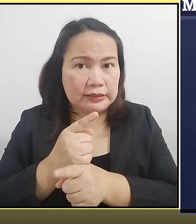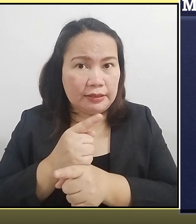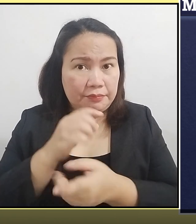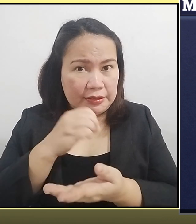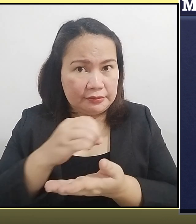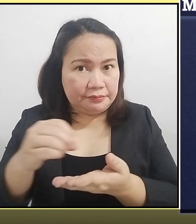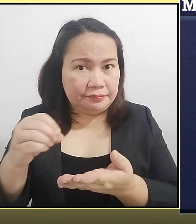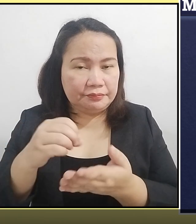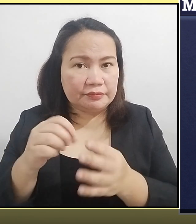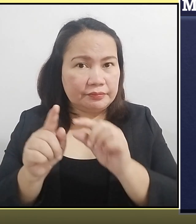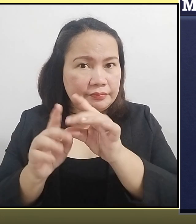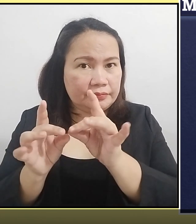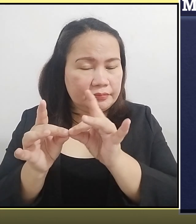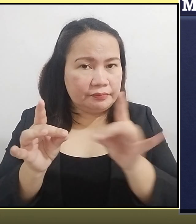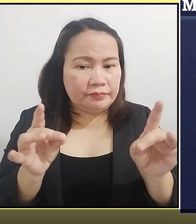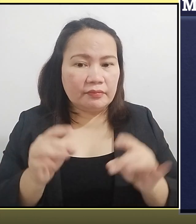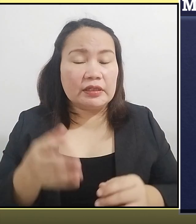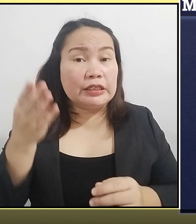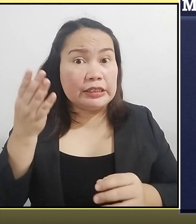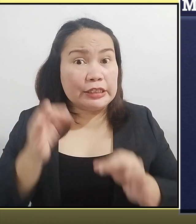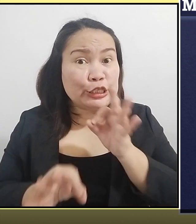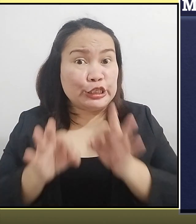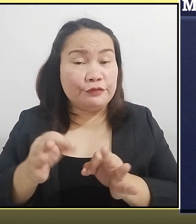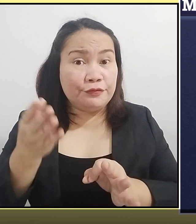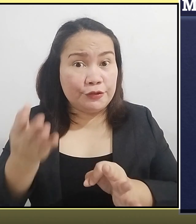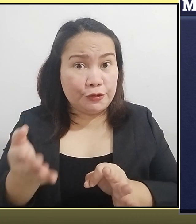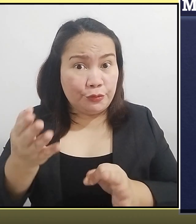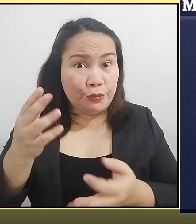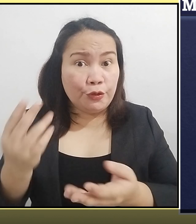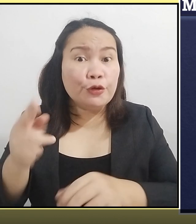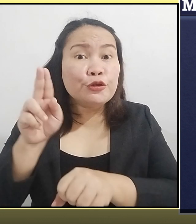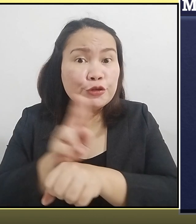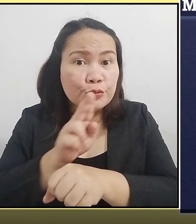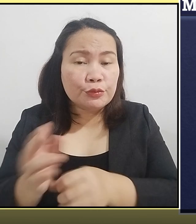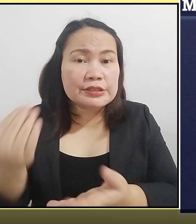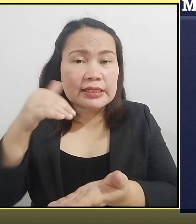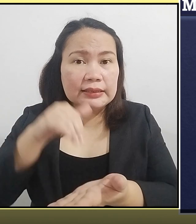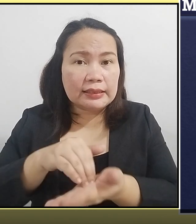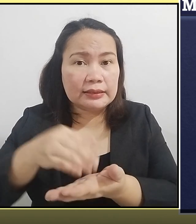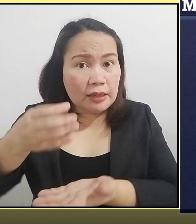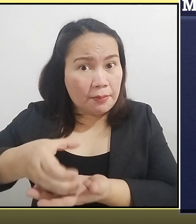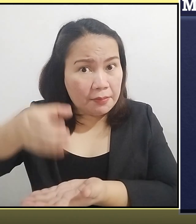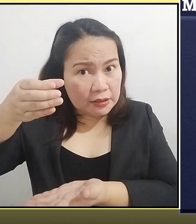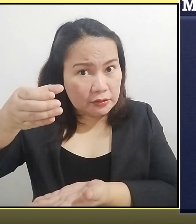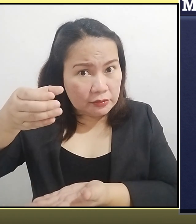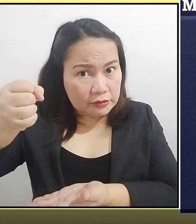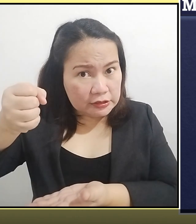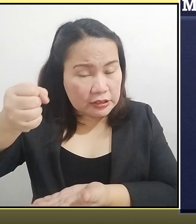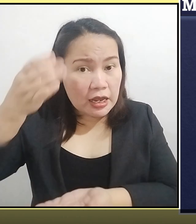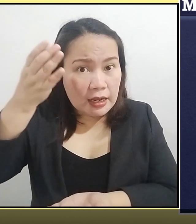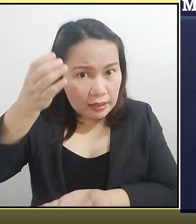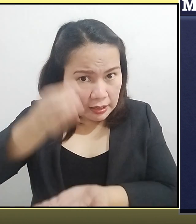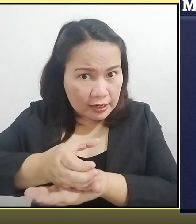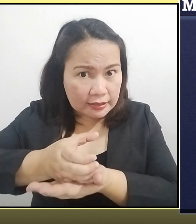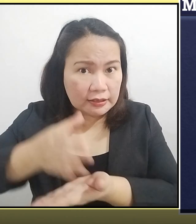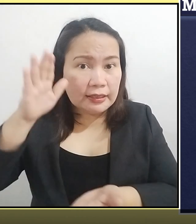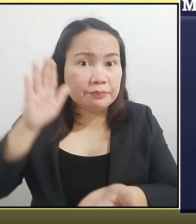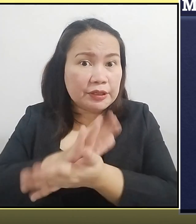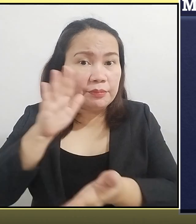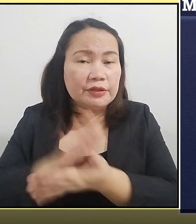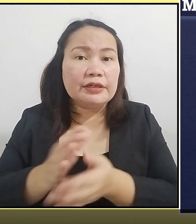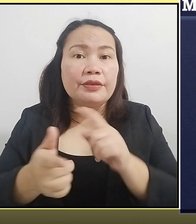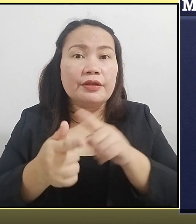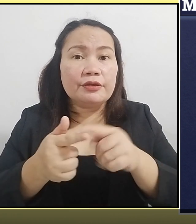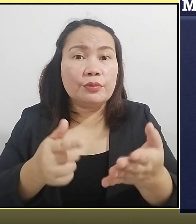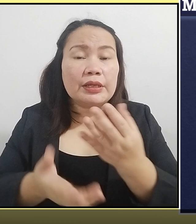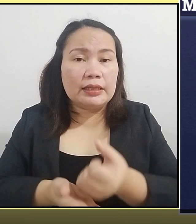recycle bottles, ayan, then you will help save the environment. Next.